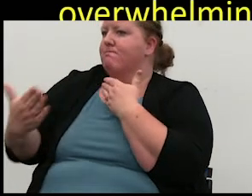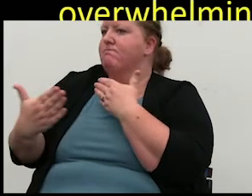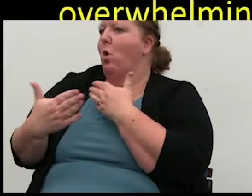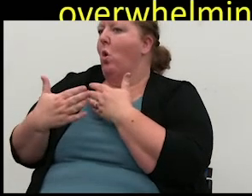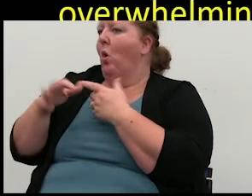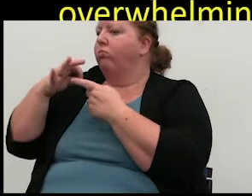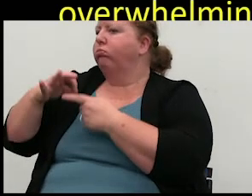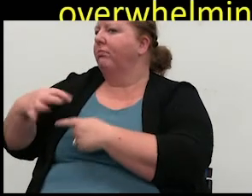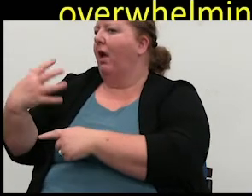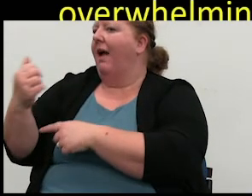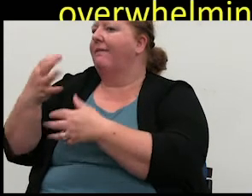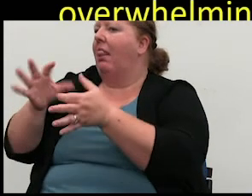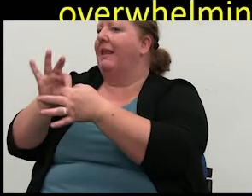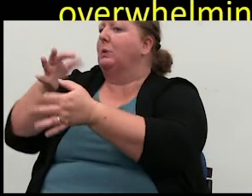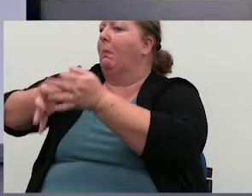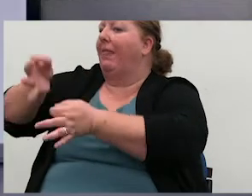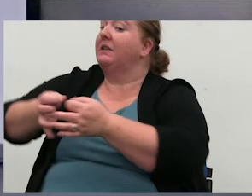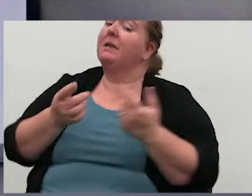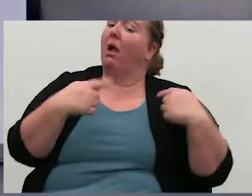and match up the same person.